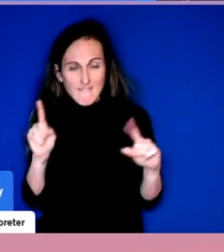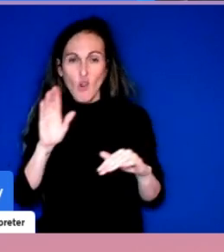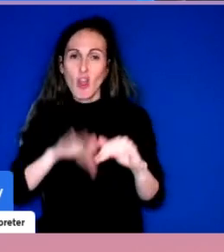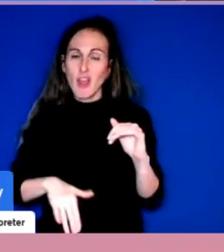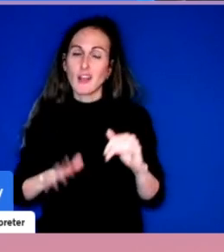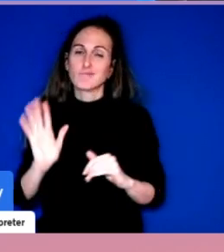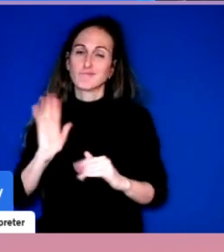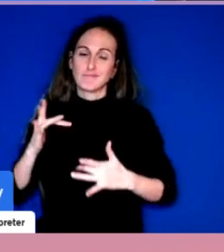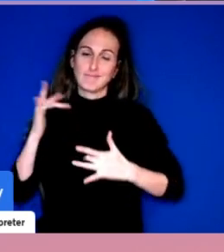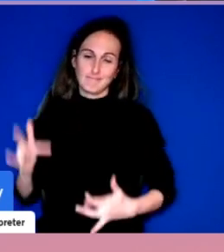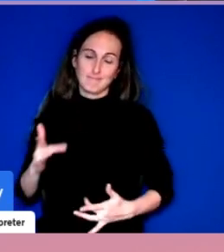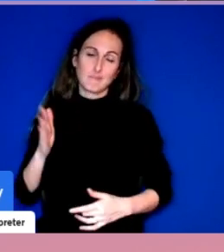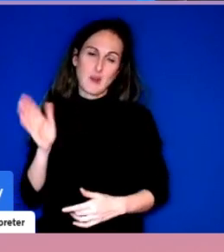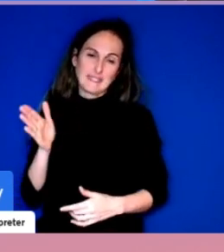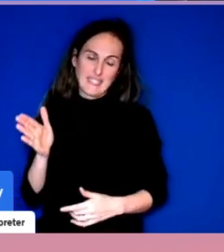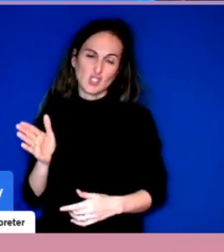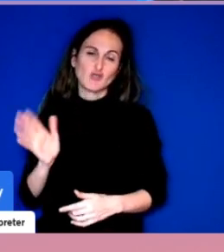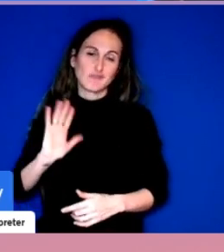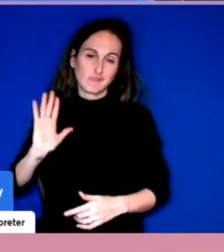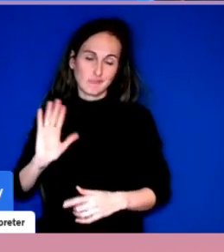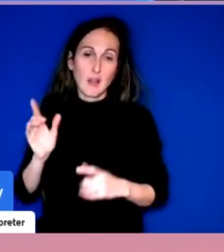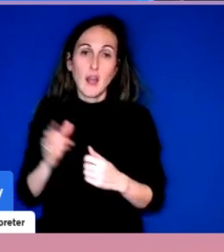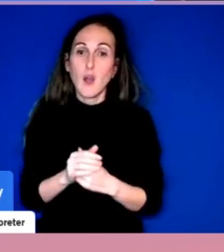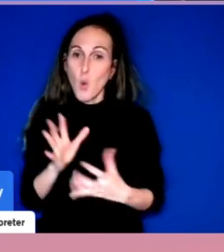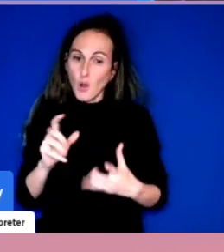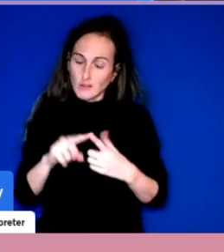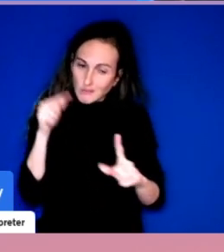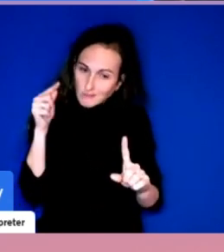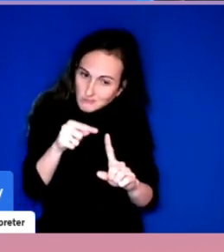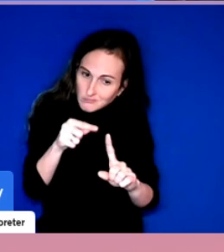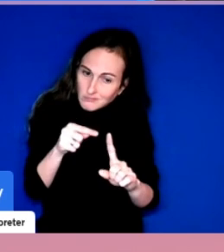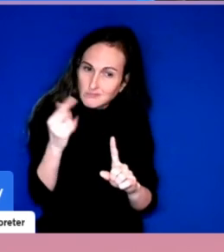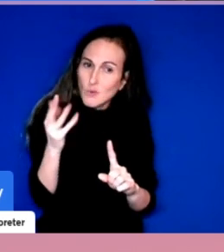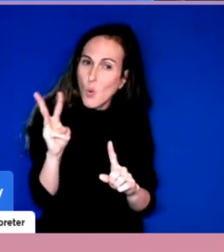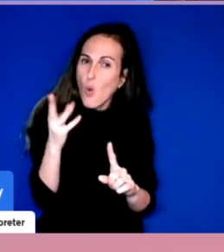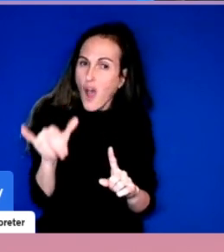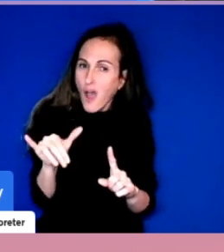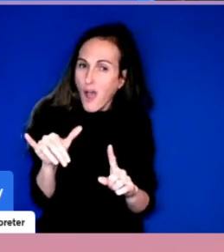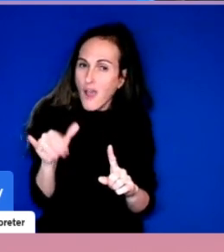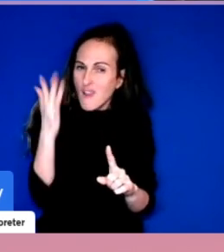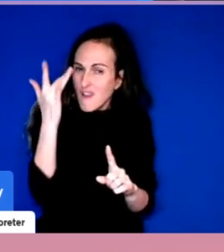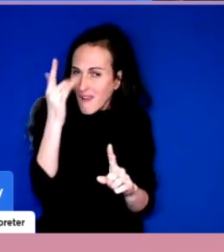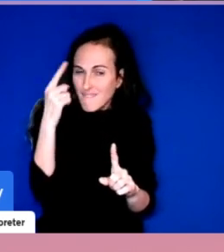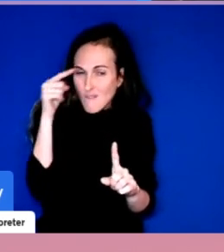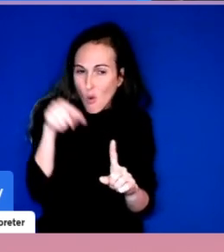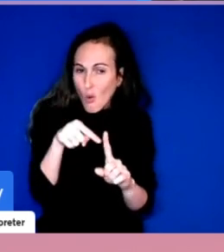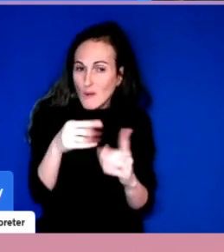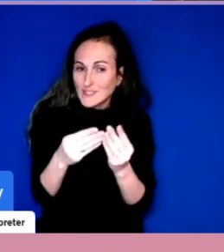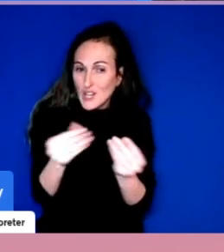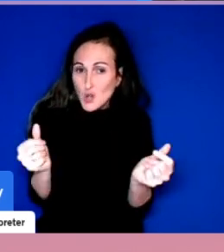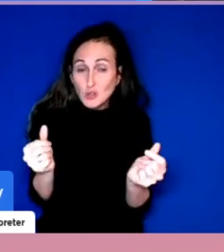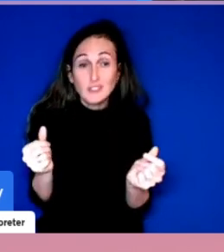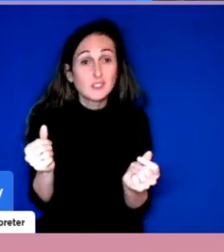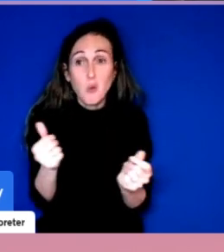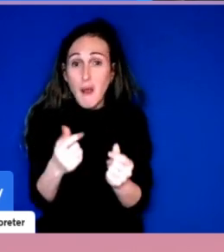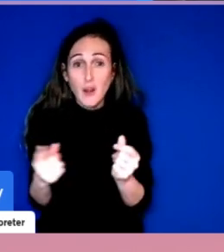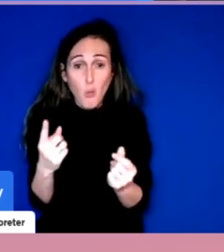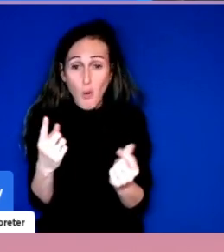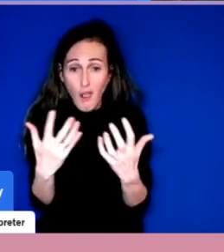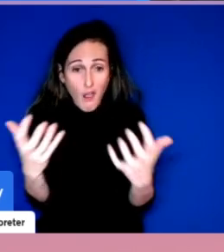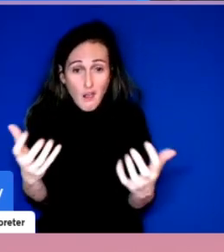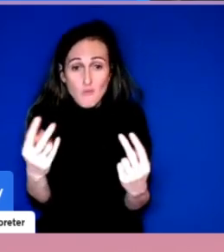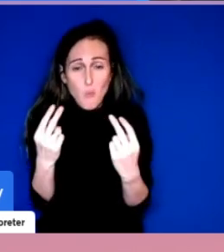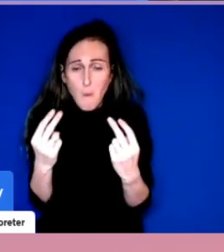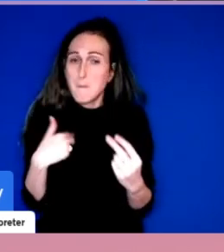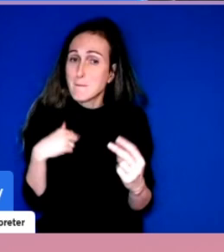presentations. I really want to drill into the why of the solution. So the idea here, I hope you take away is